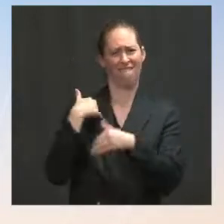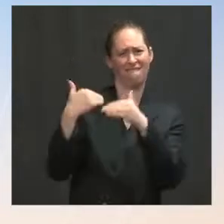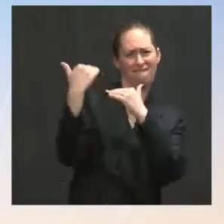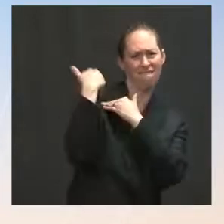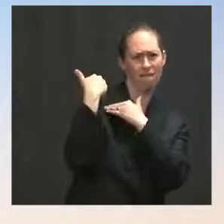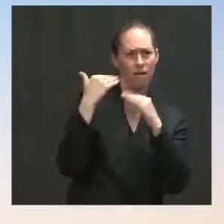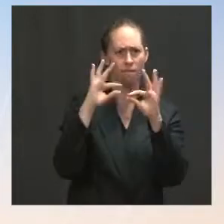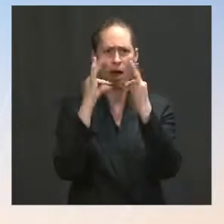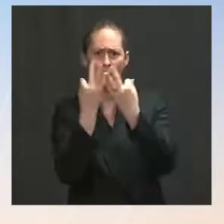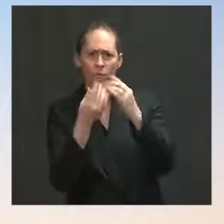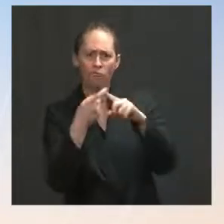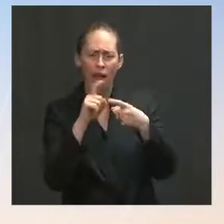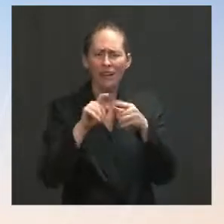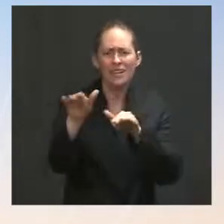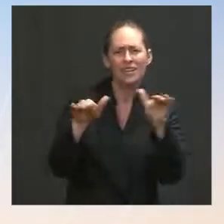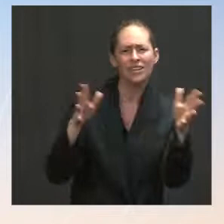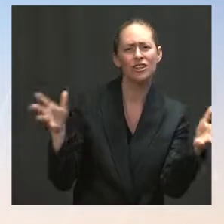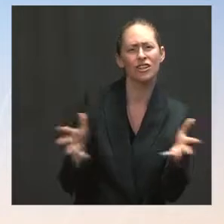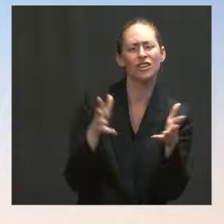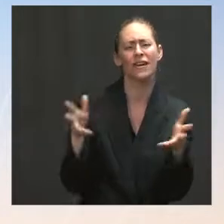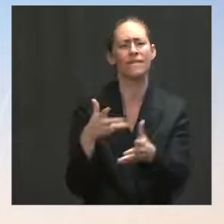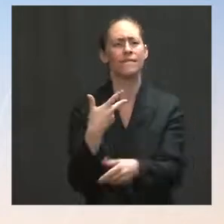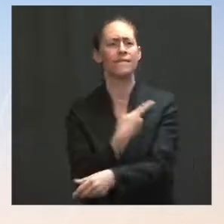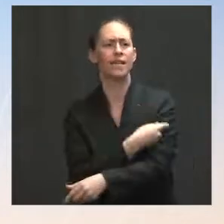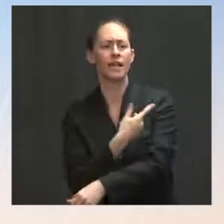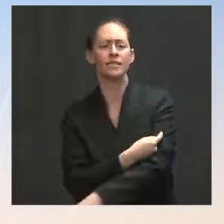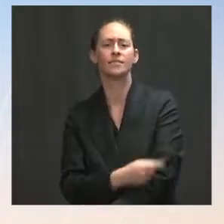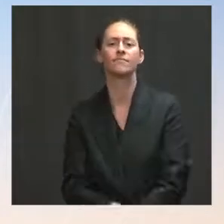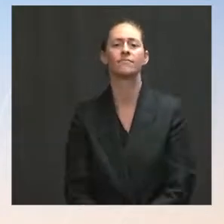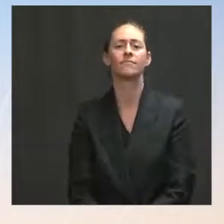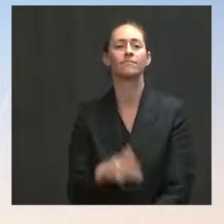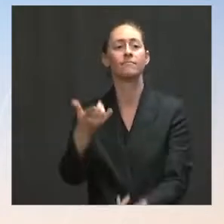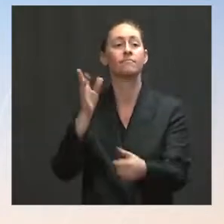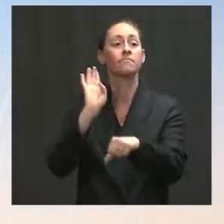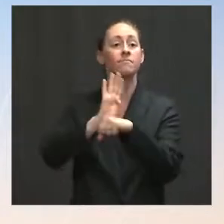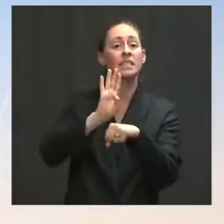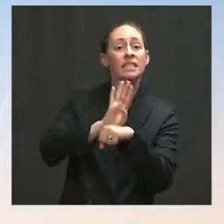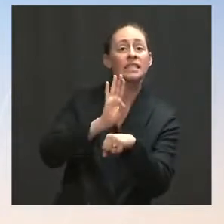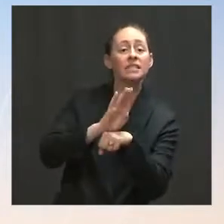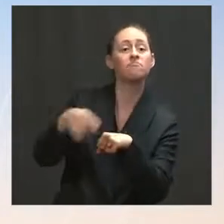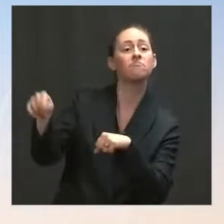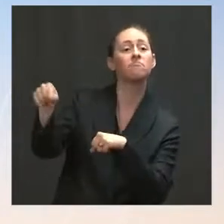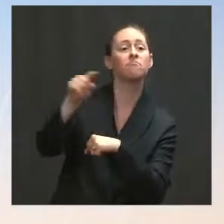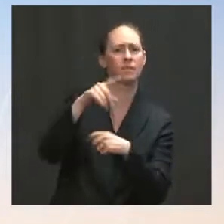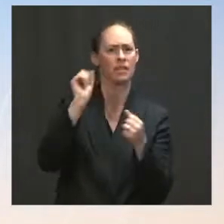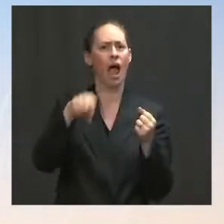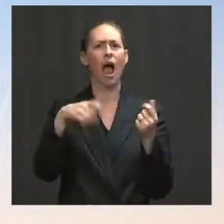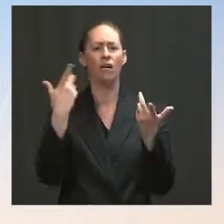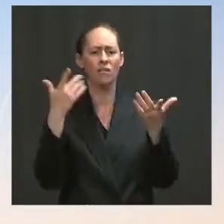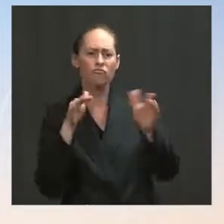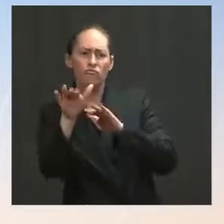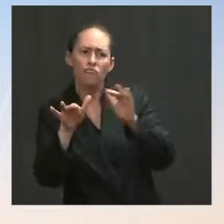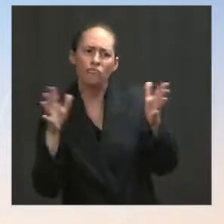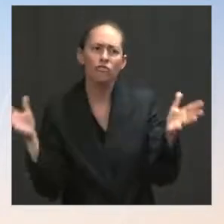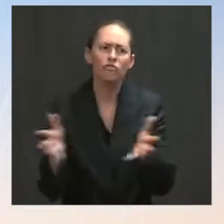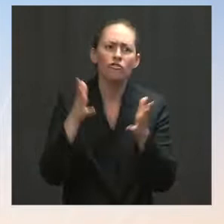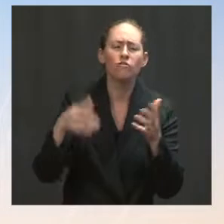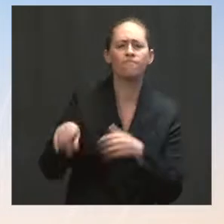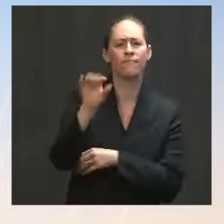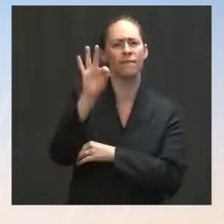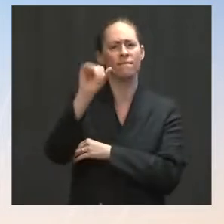and individuals all can play a special role as trusted messengers to an unvaccinated person by sharing the facts that the vaccines are